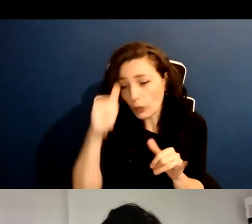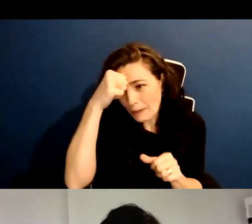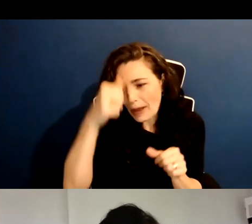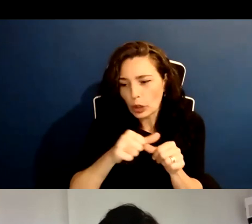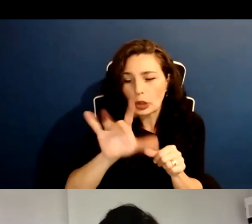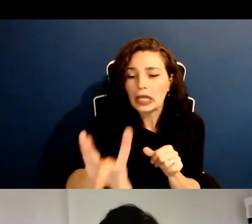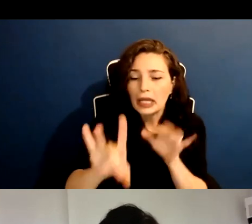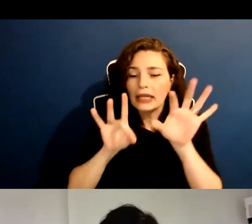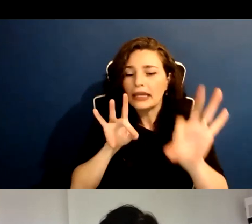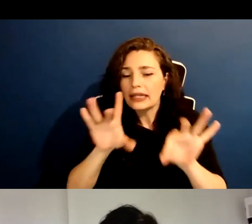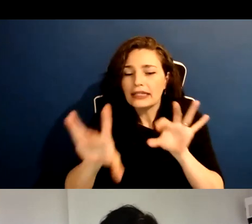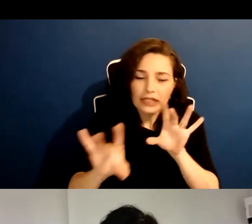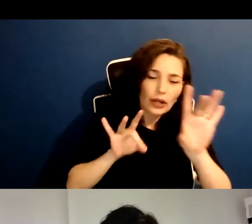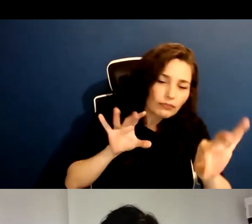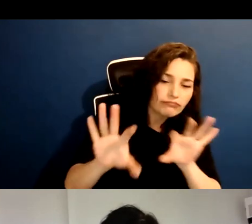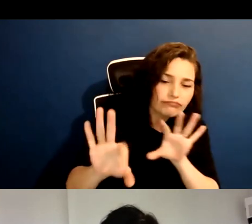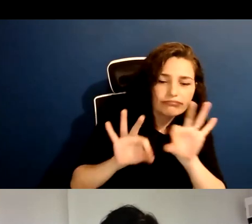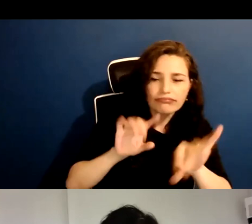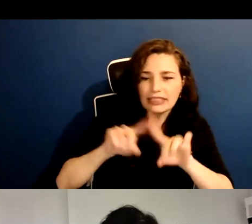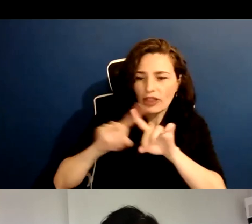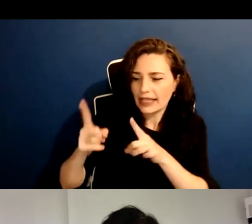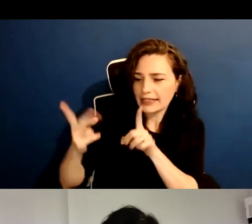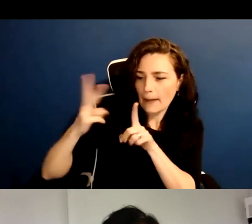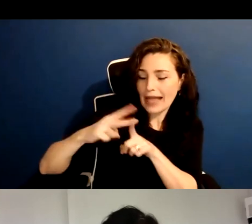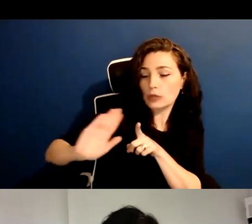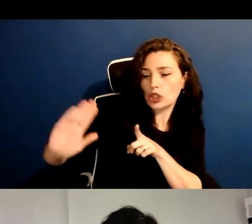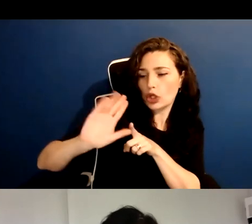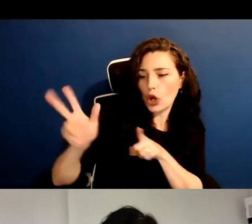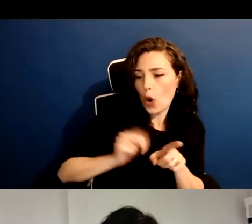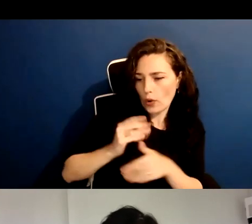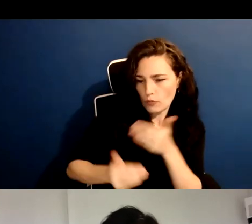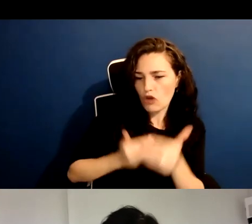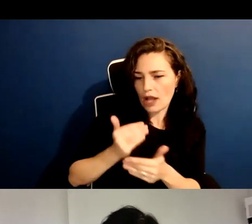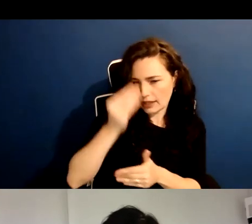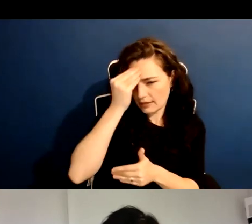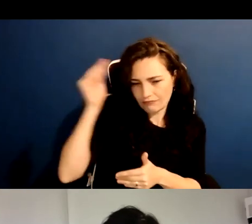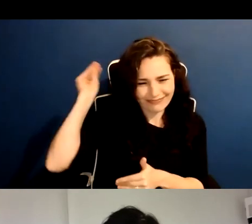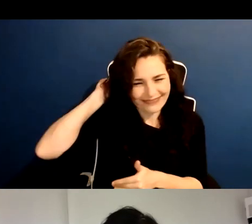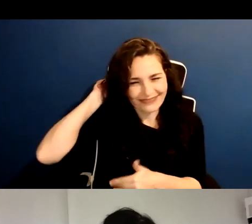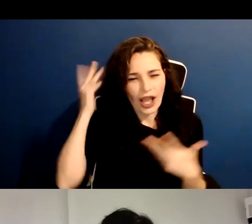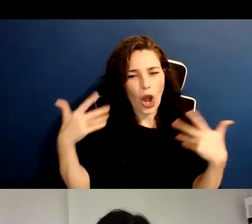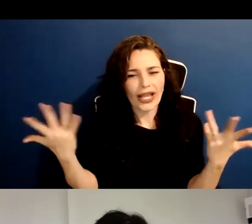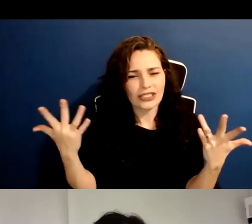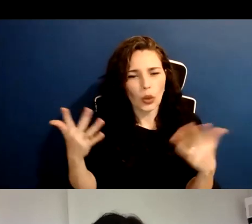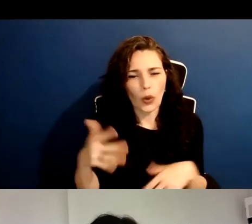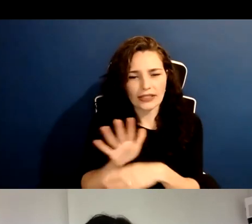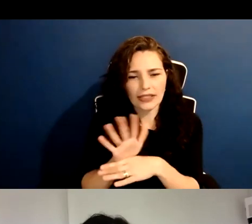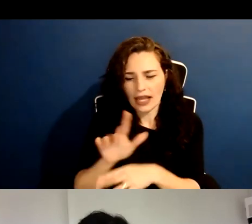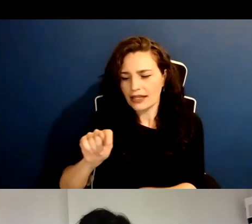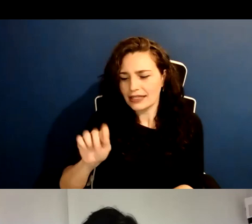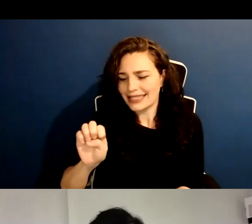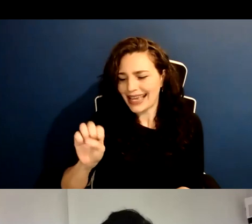today and apply them to your own process, okay? So Testament, what is Testament? What is the